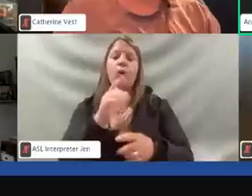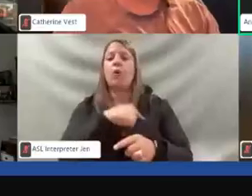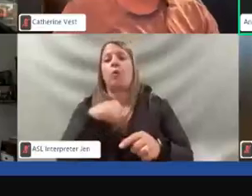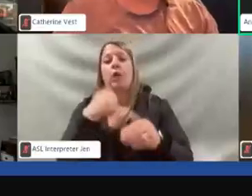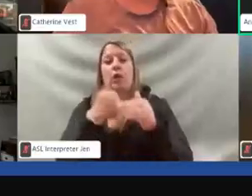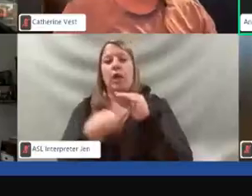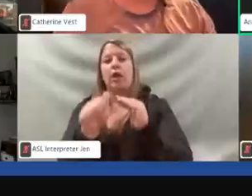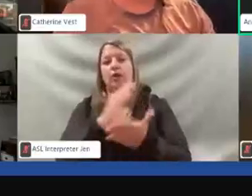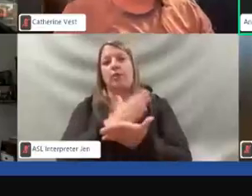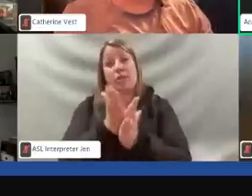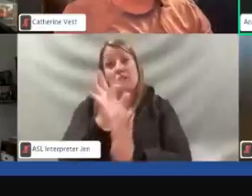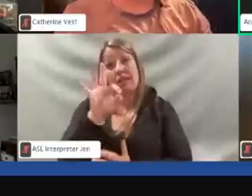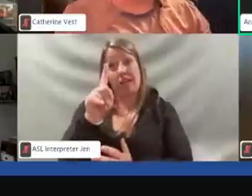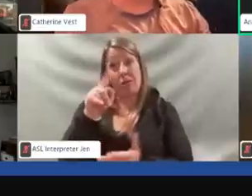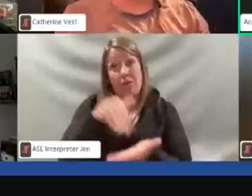under budget